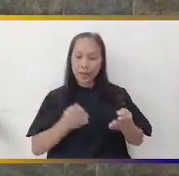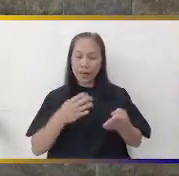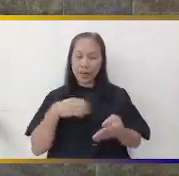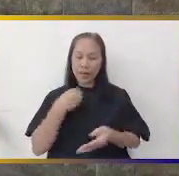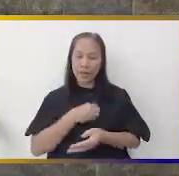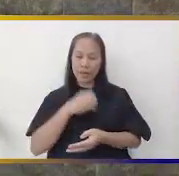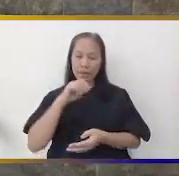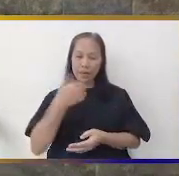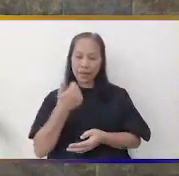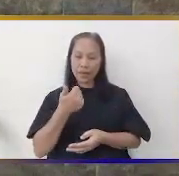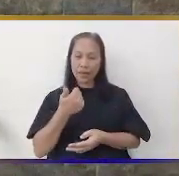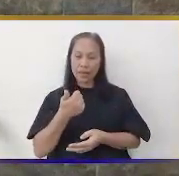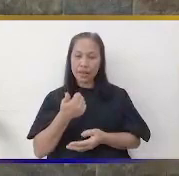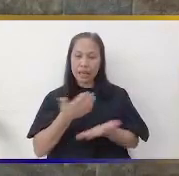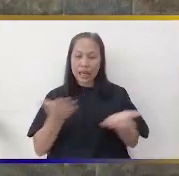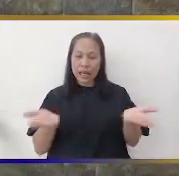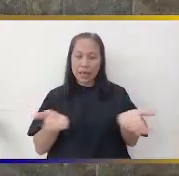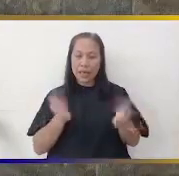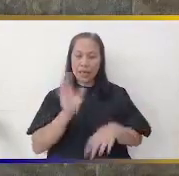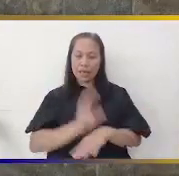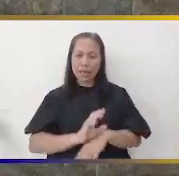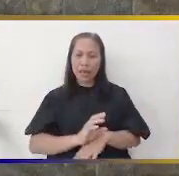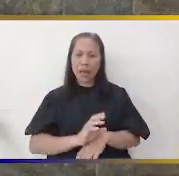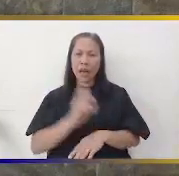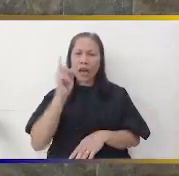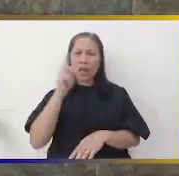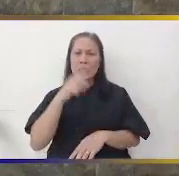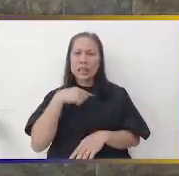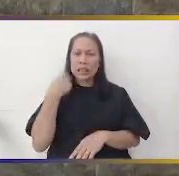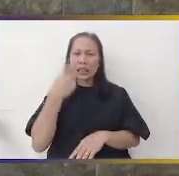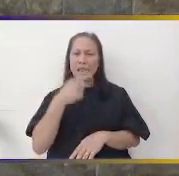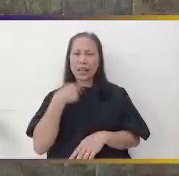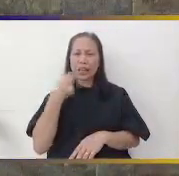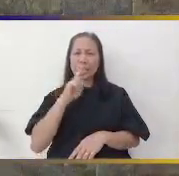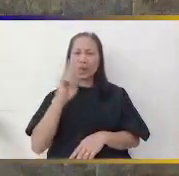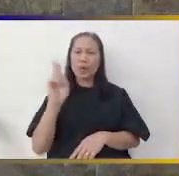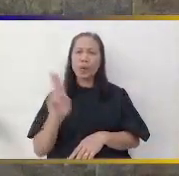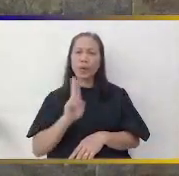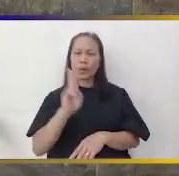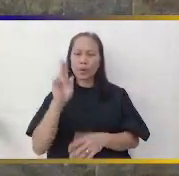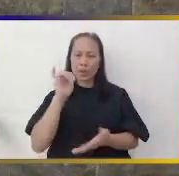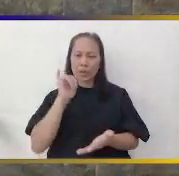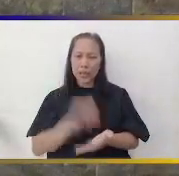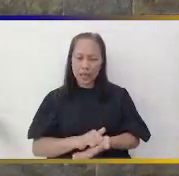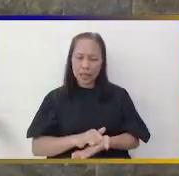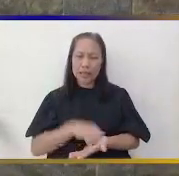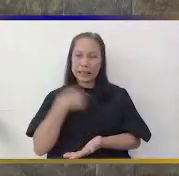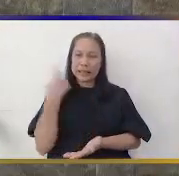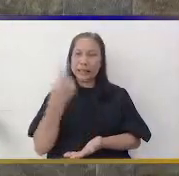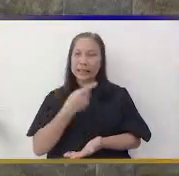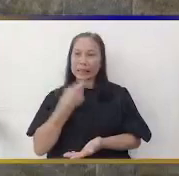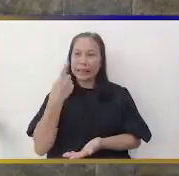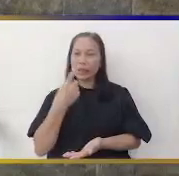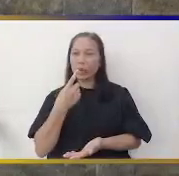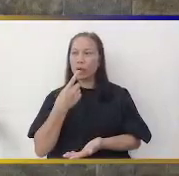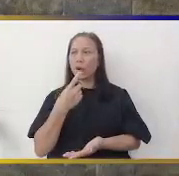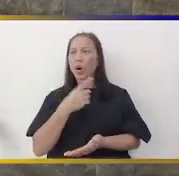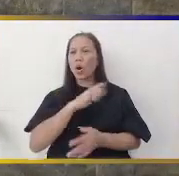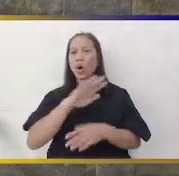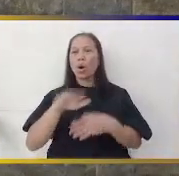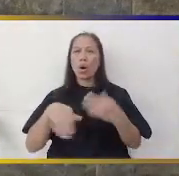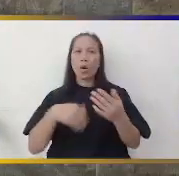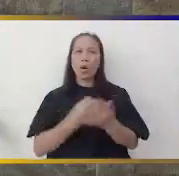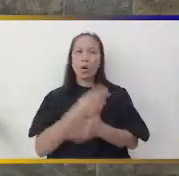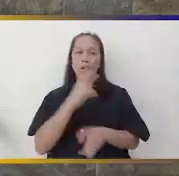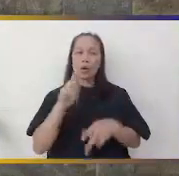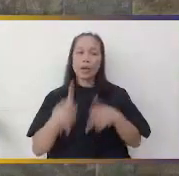nagbebenefit niyan yong nasa loob ng tahanan Amen nakuha niyo po